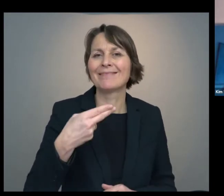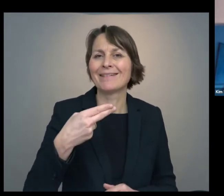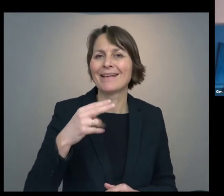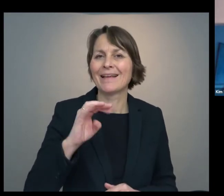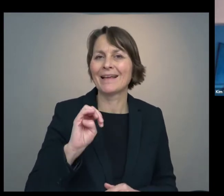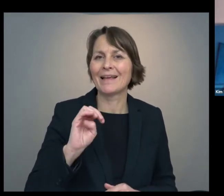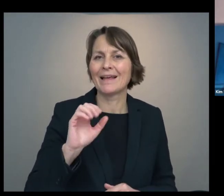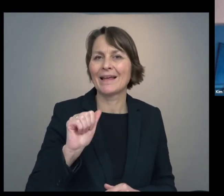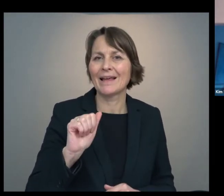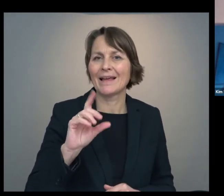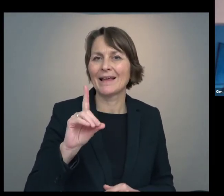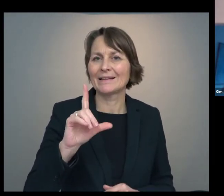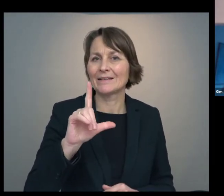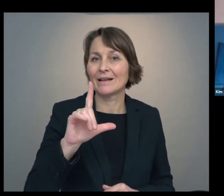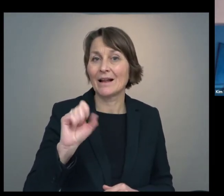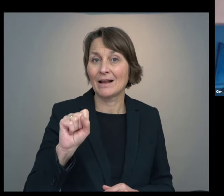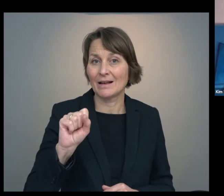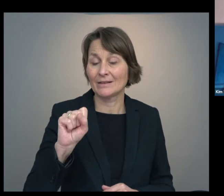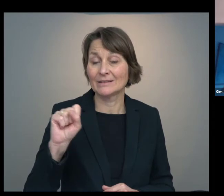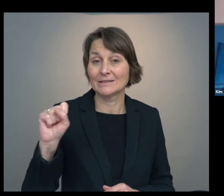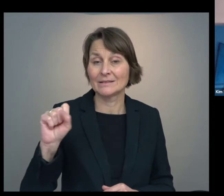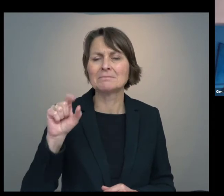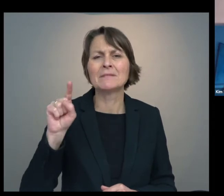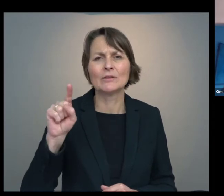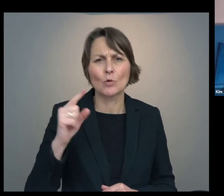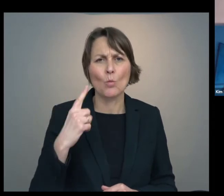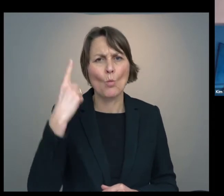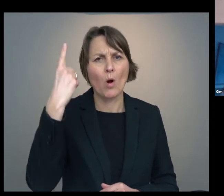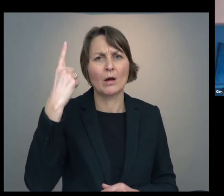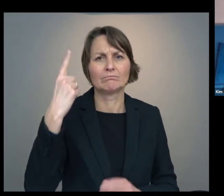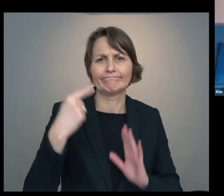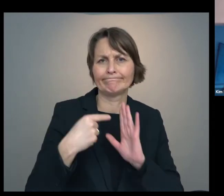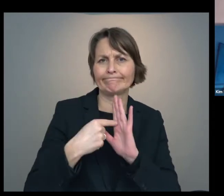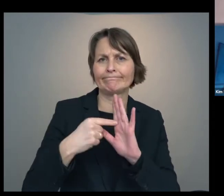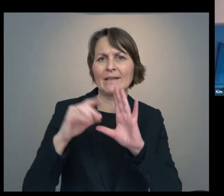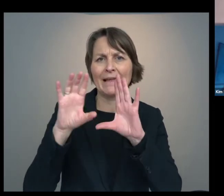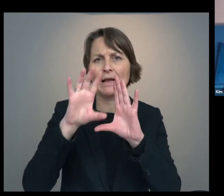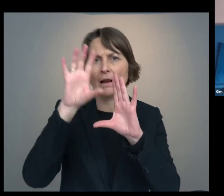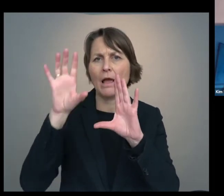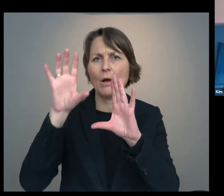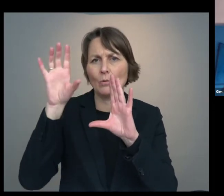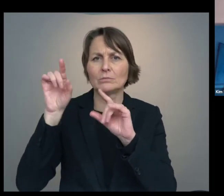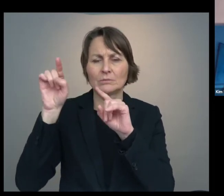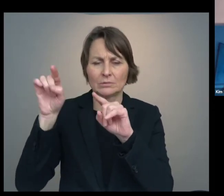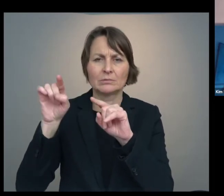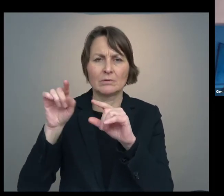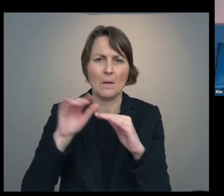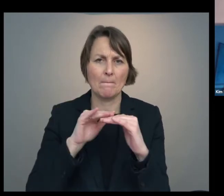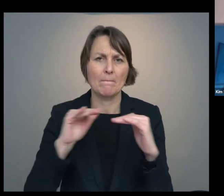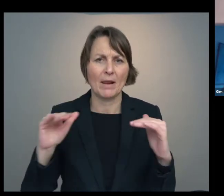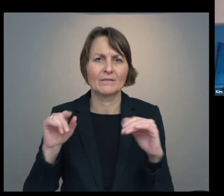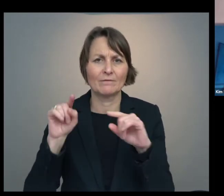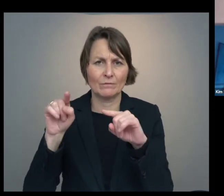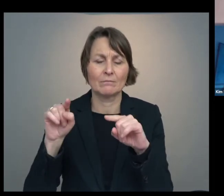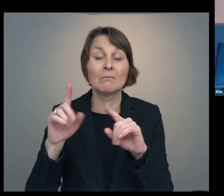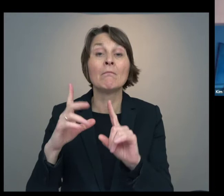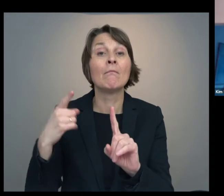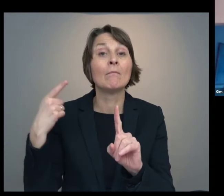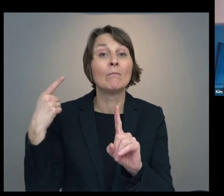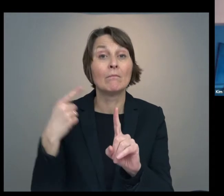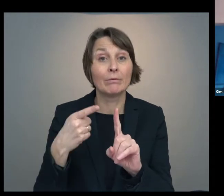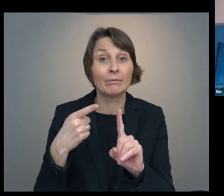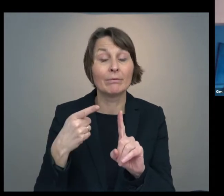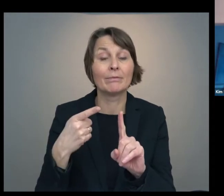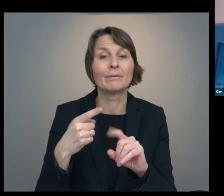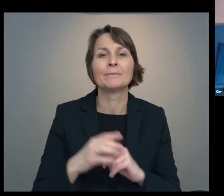if I may, headless is one of our cloud offering. It runs on the Umbraco cloud platform,